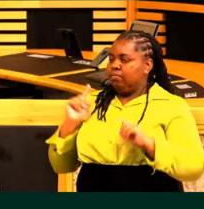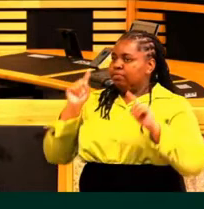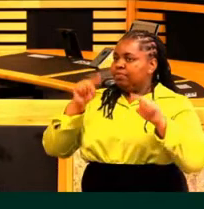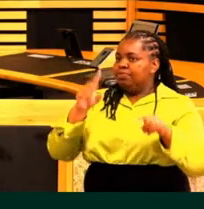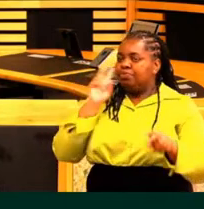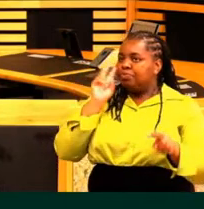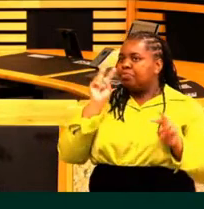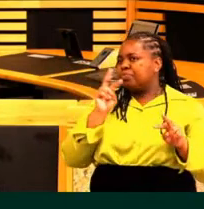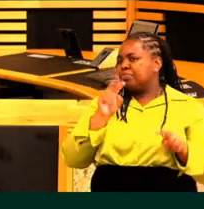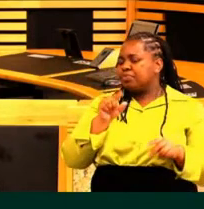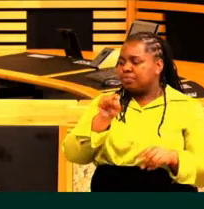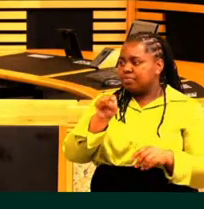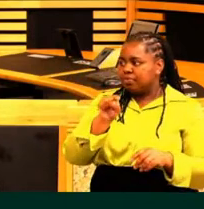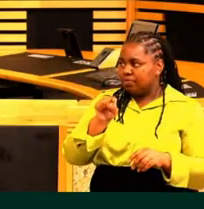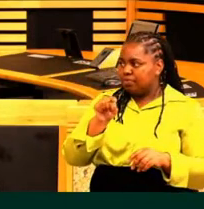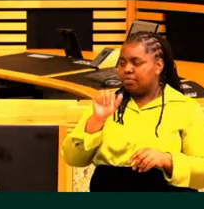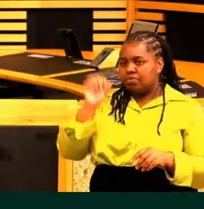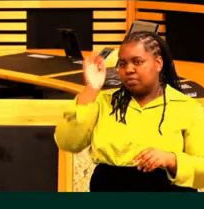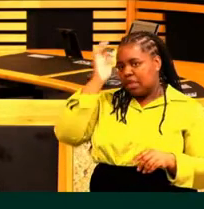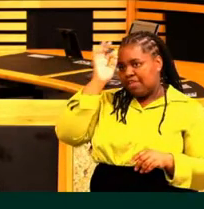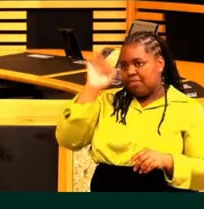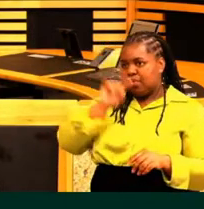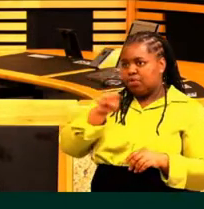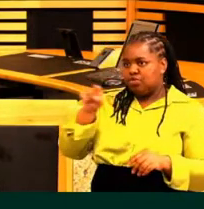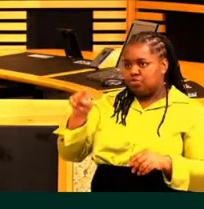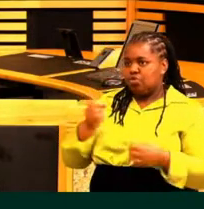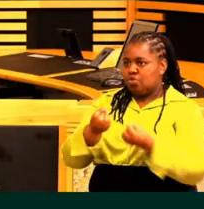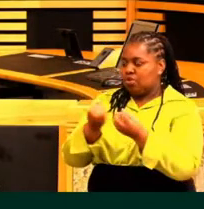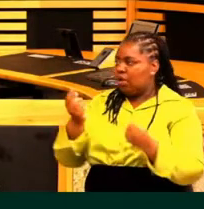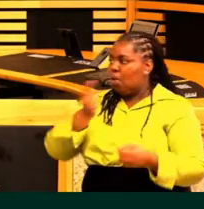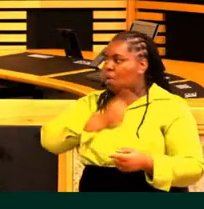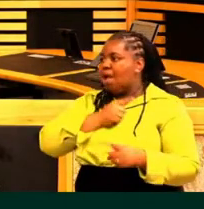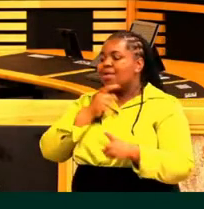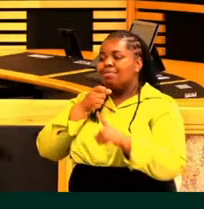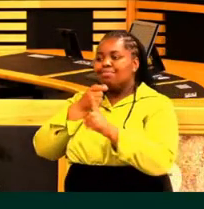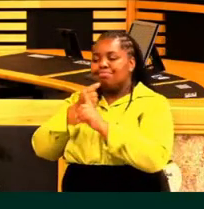model of governance Windows game because